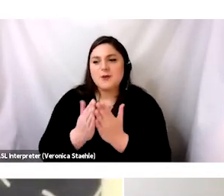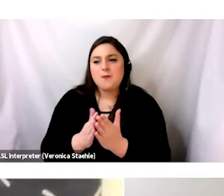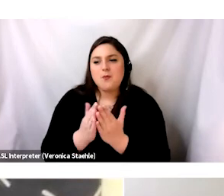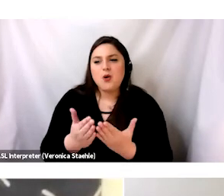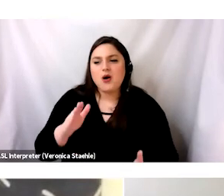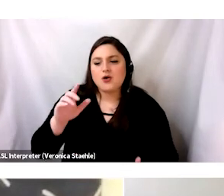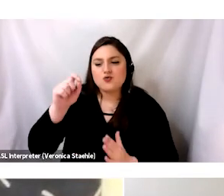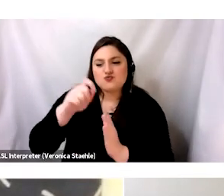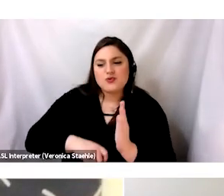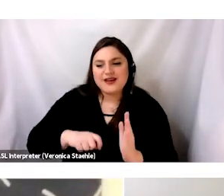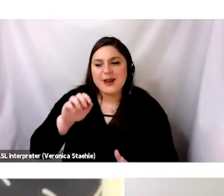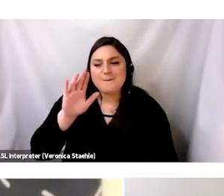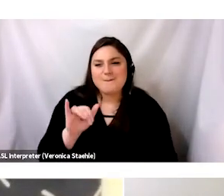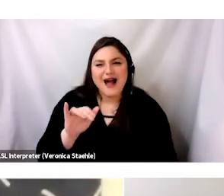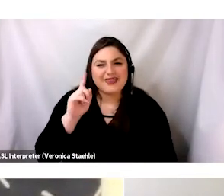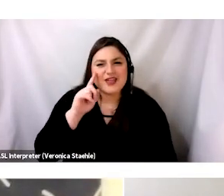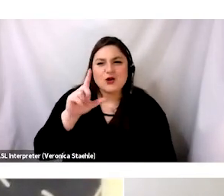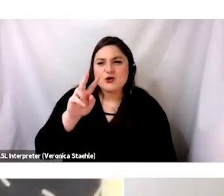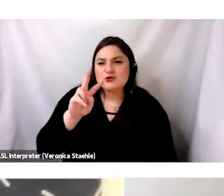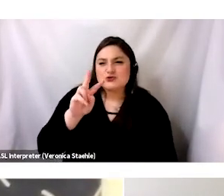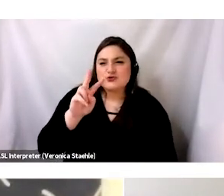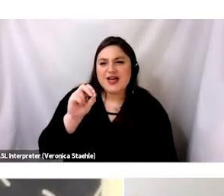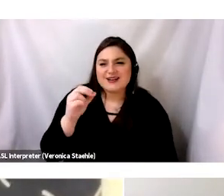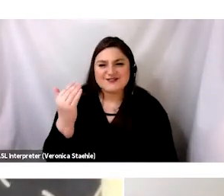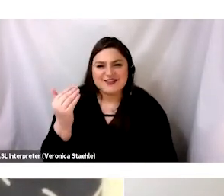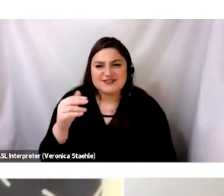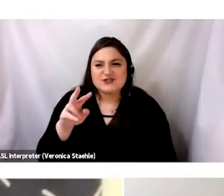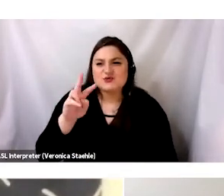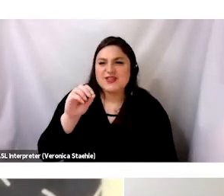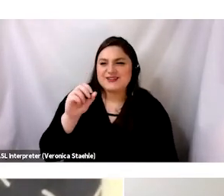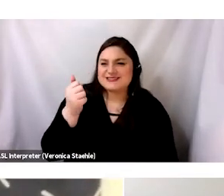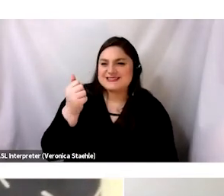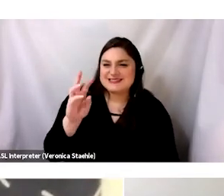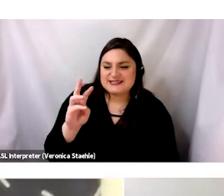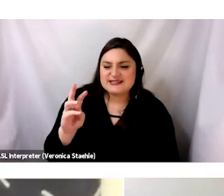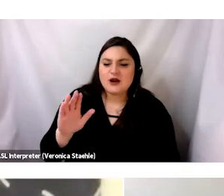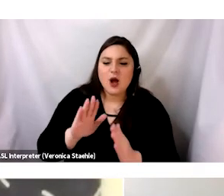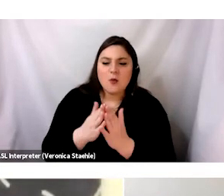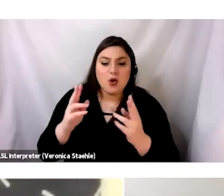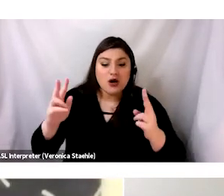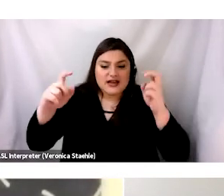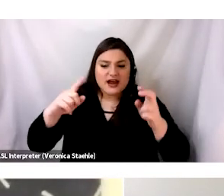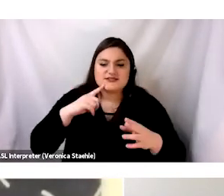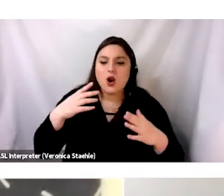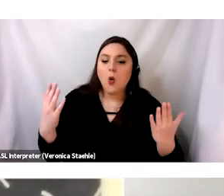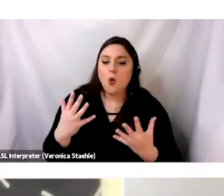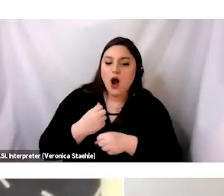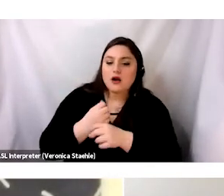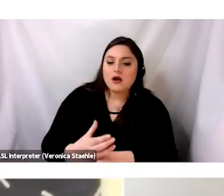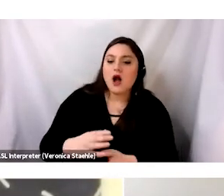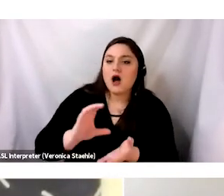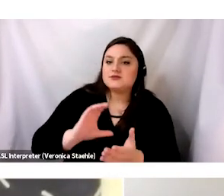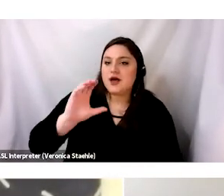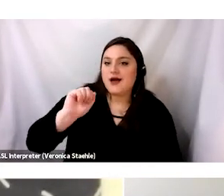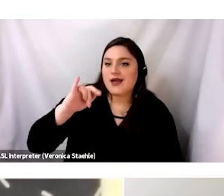guy Edelman from I think 2015 or 2016, is called What Caused Capitalism, and it goes through